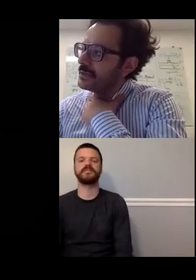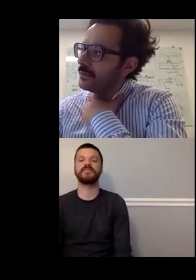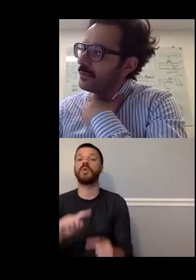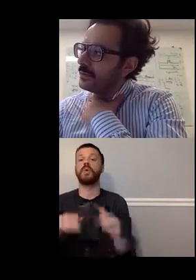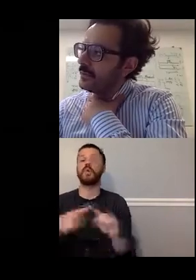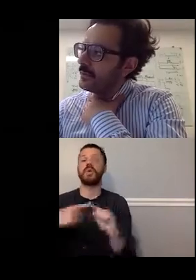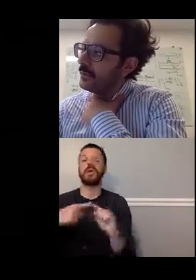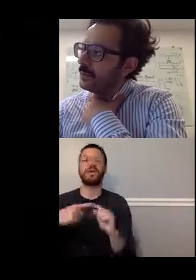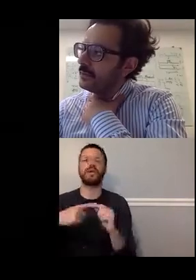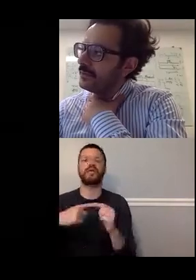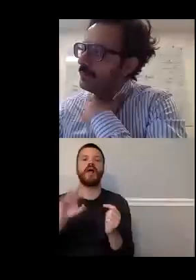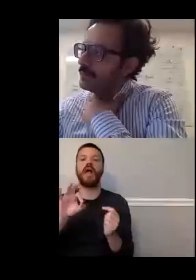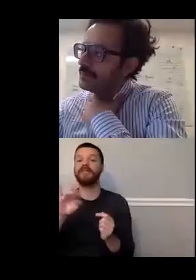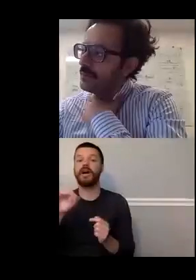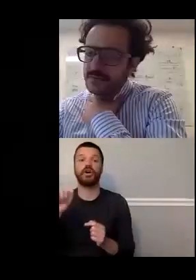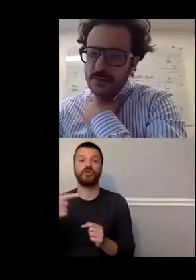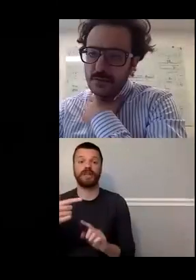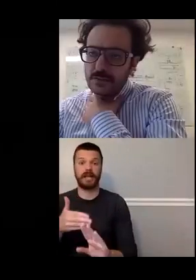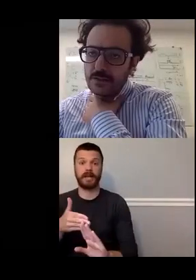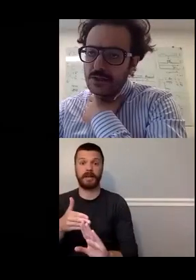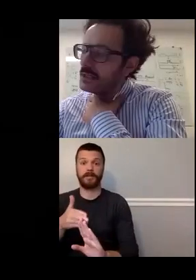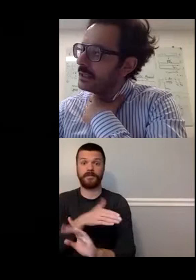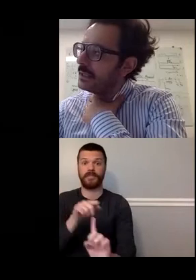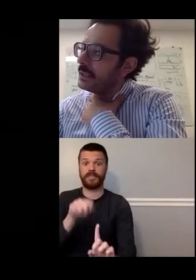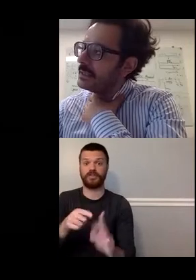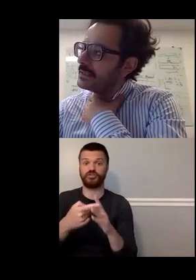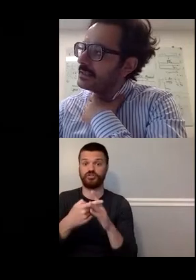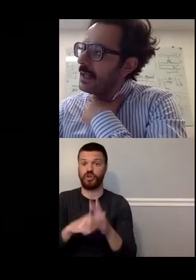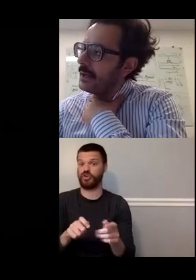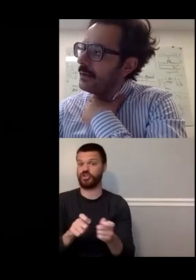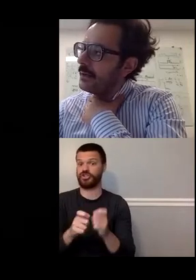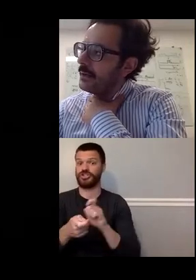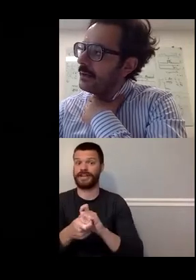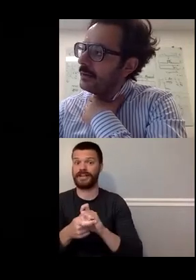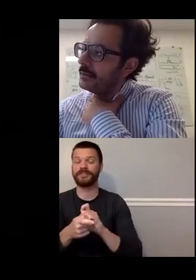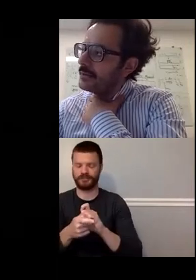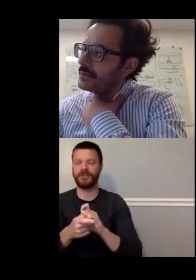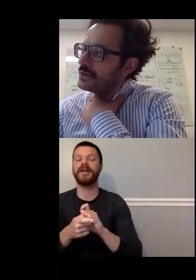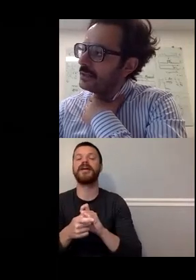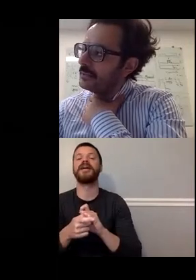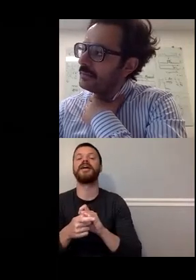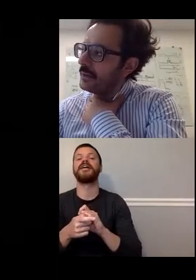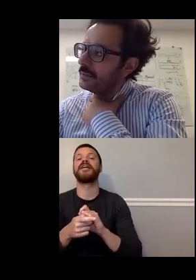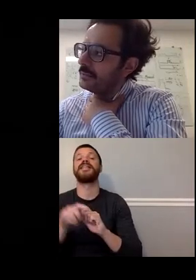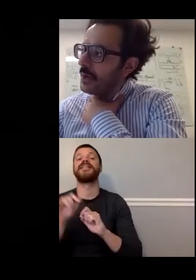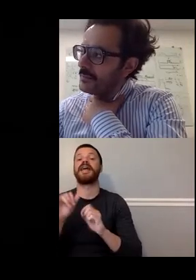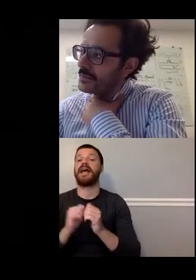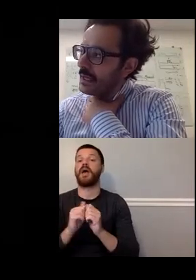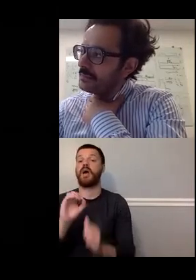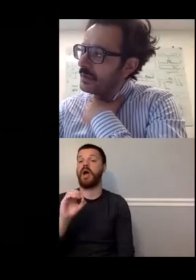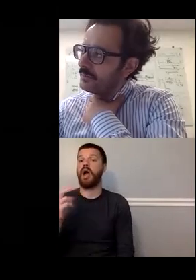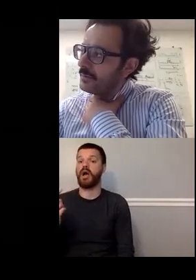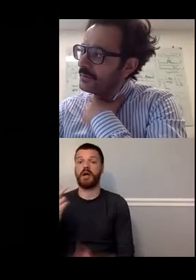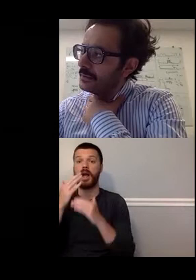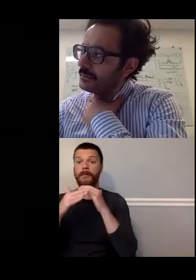imagine there is a neuronal firing here before these curves start changing. This is how the oxygenated blood drops